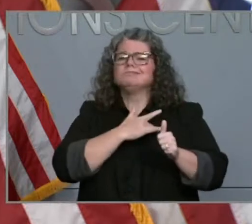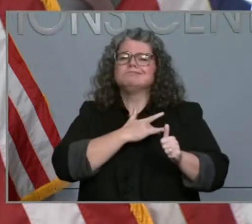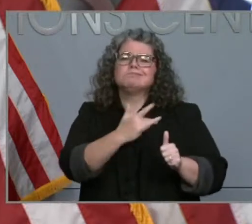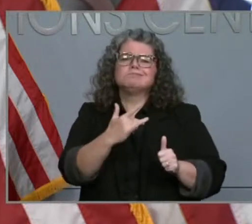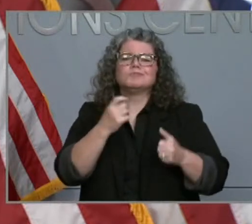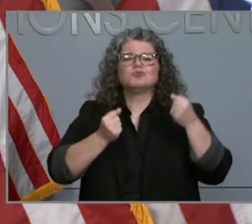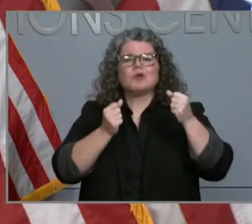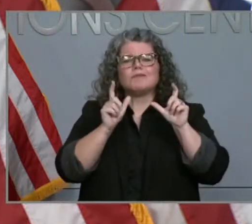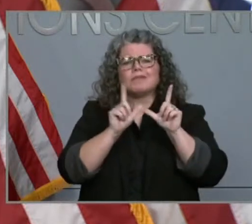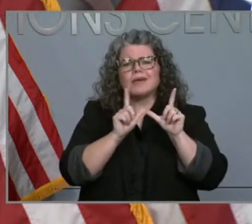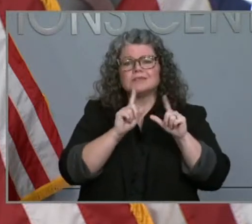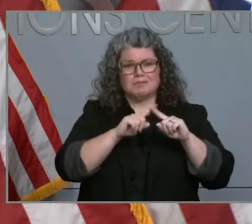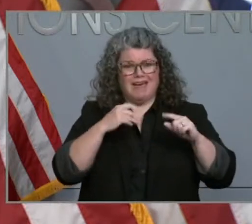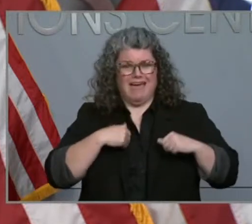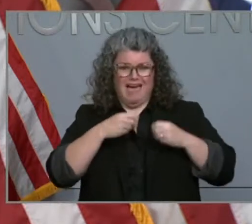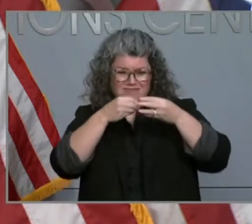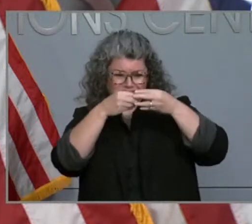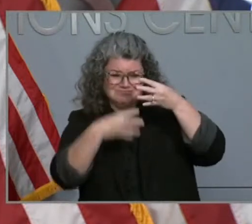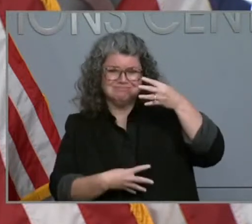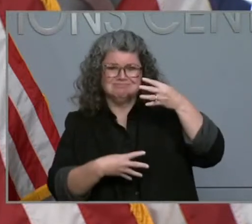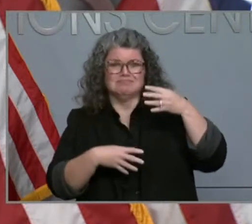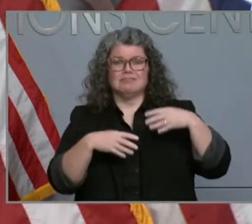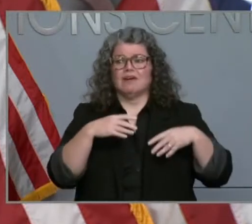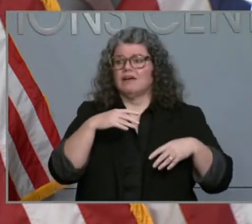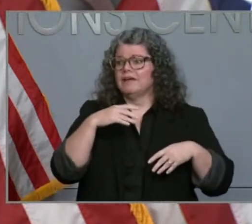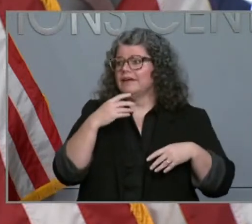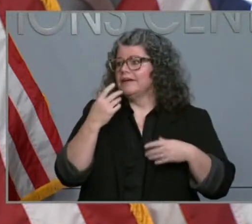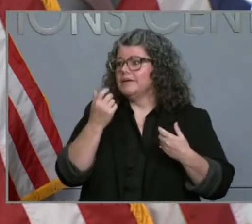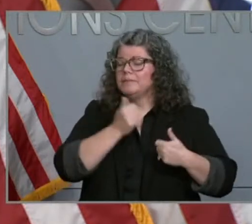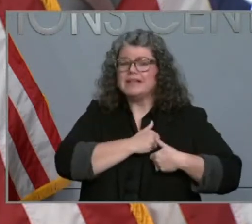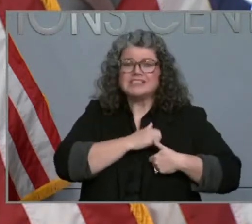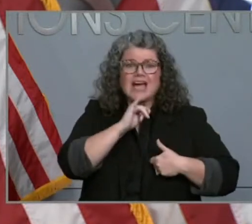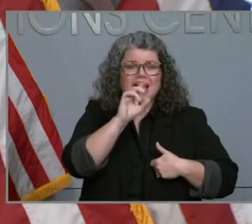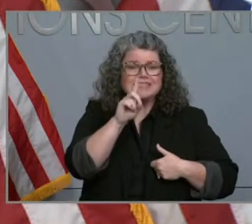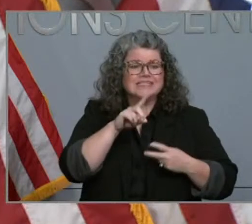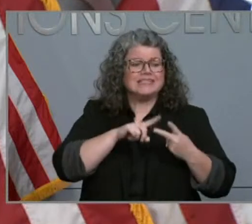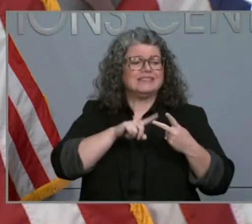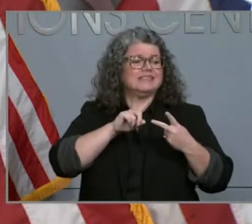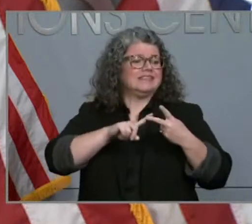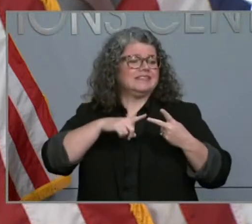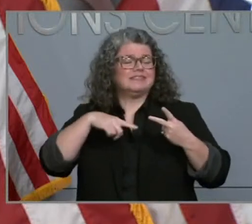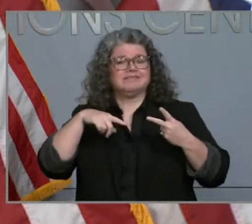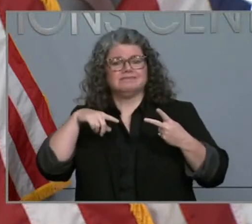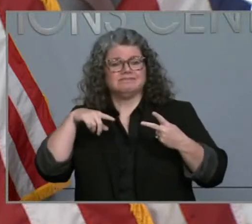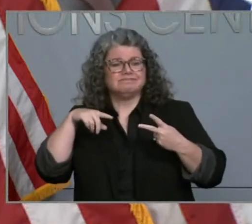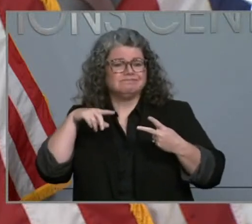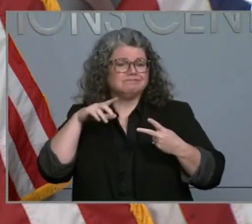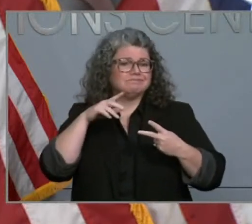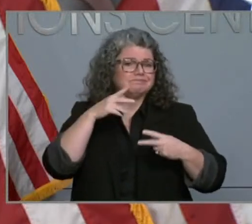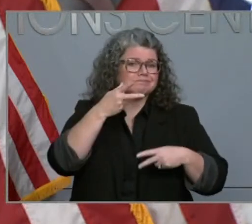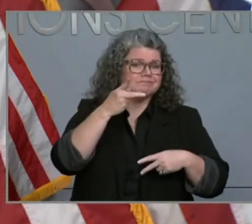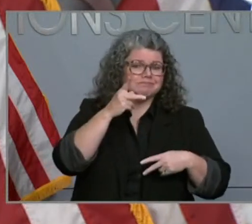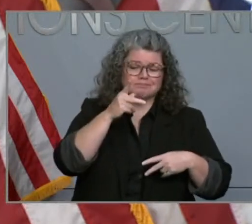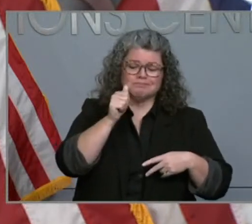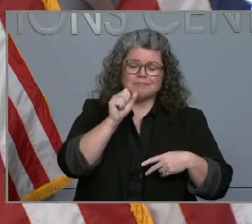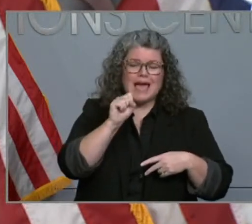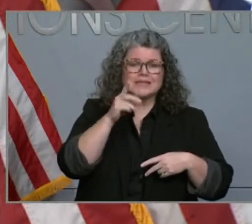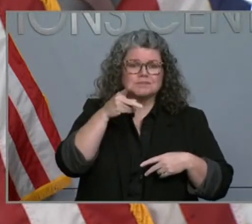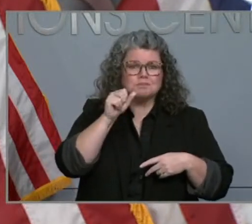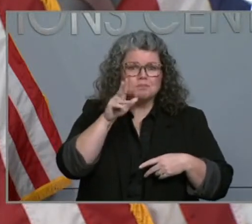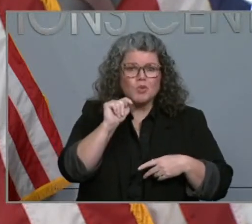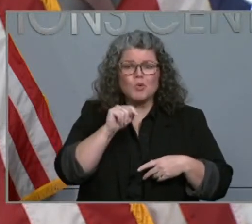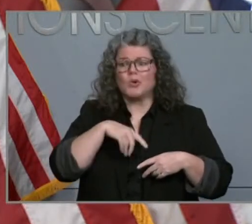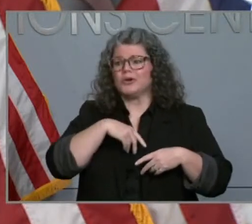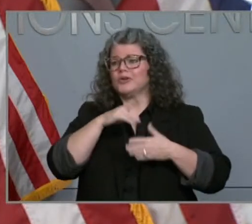license, there's many options, military, veteran IDs, passport, many university,